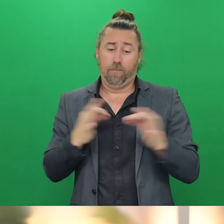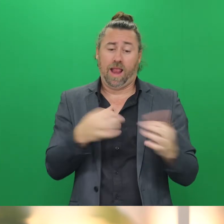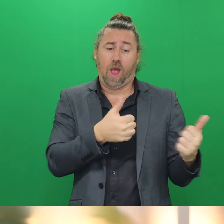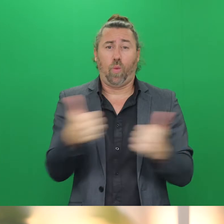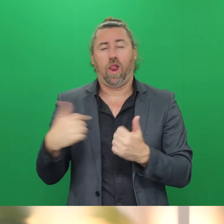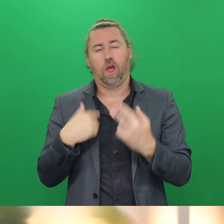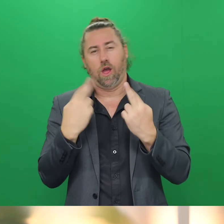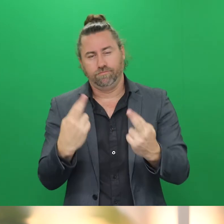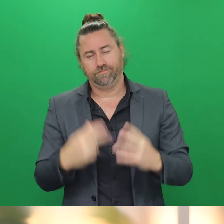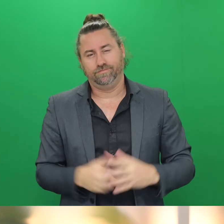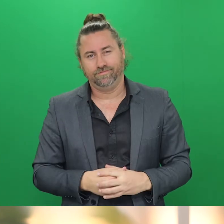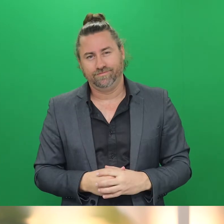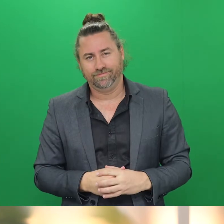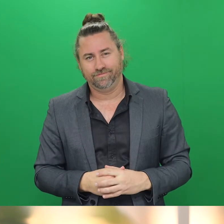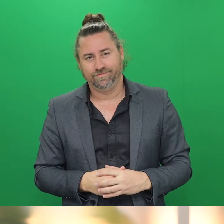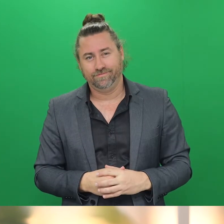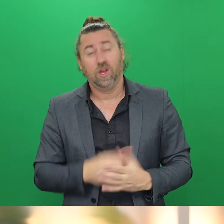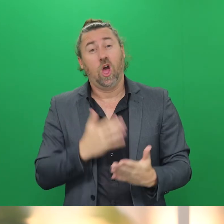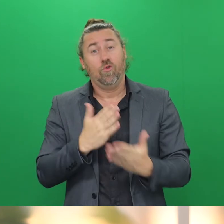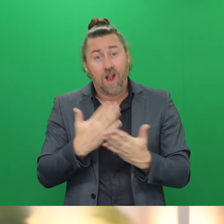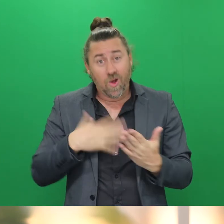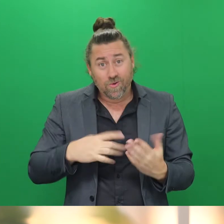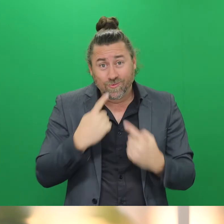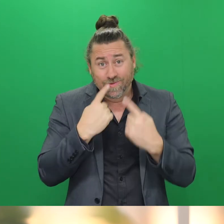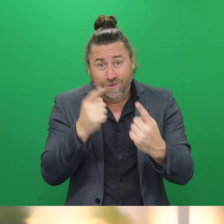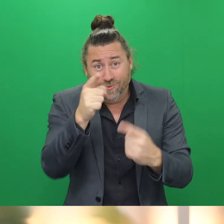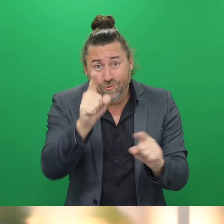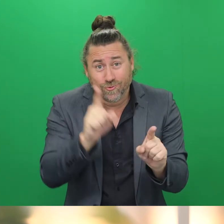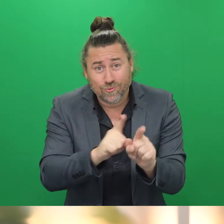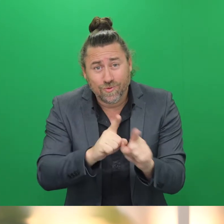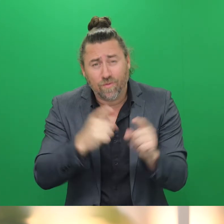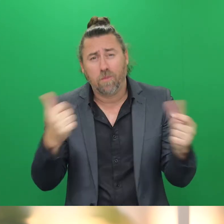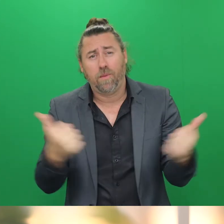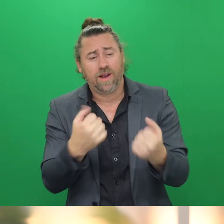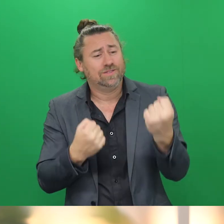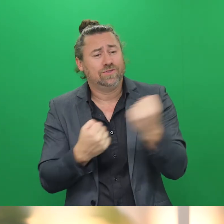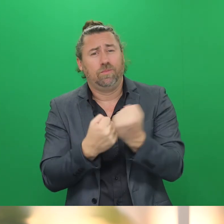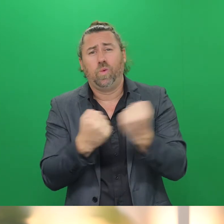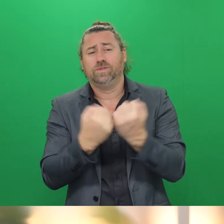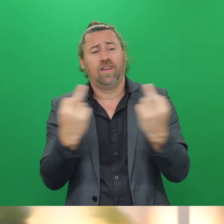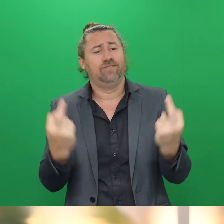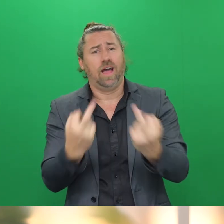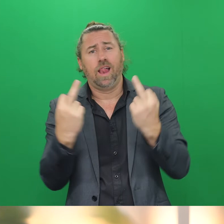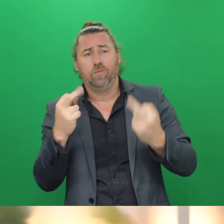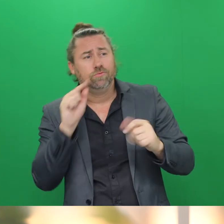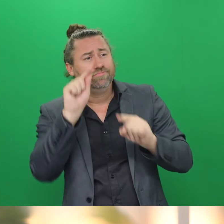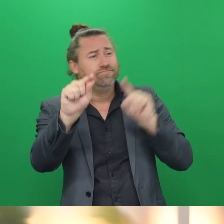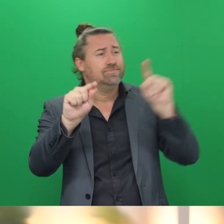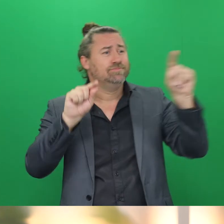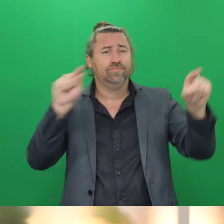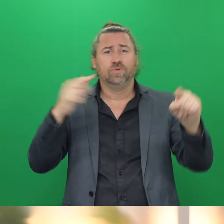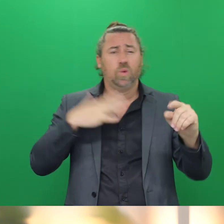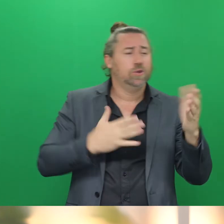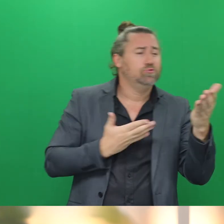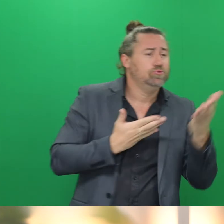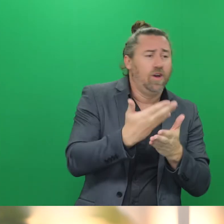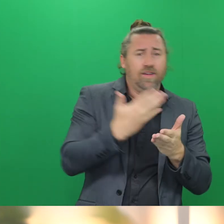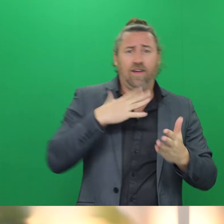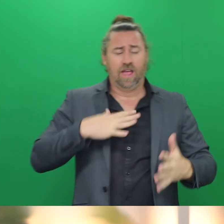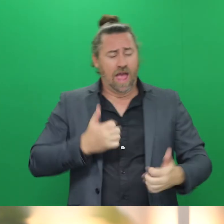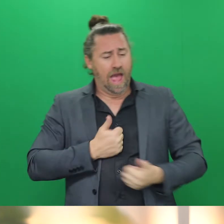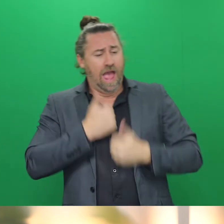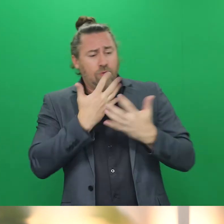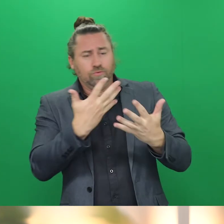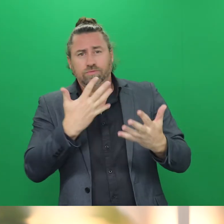And finally, I would like to remind you that there are a variety of support services if you feel the need to talk to someone or seek